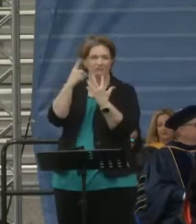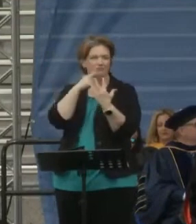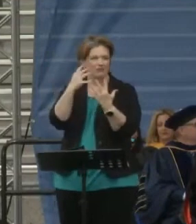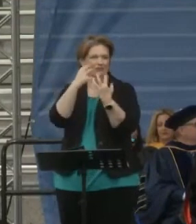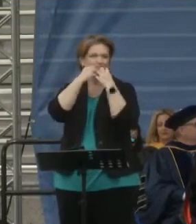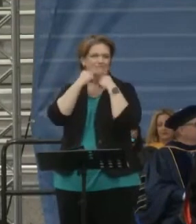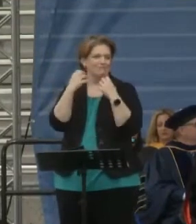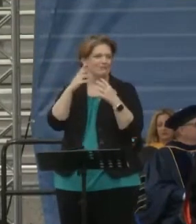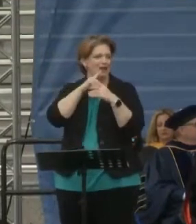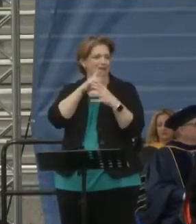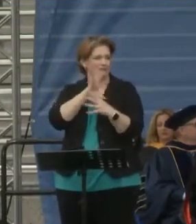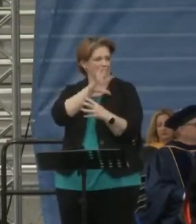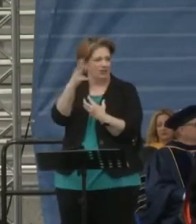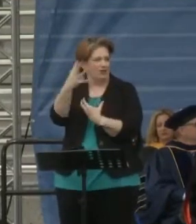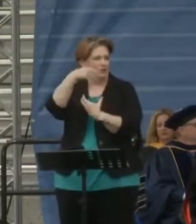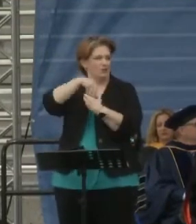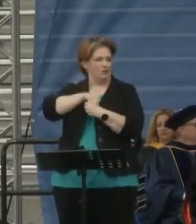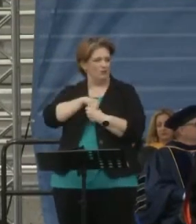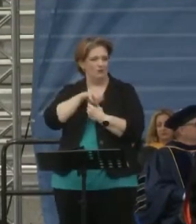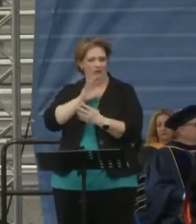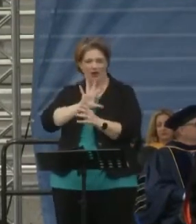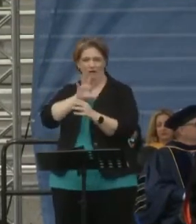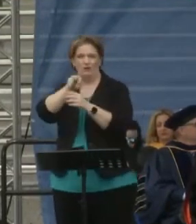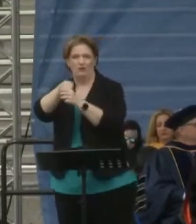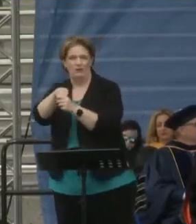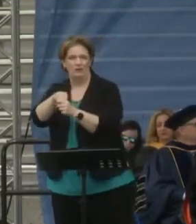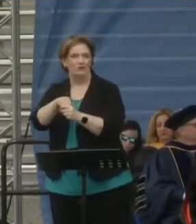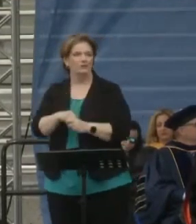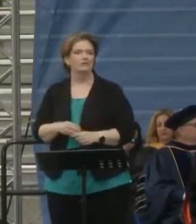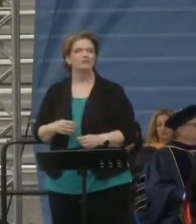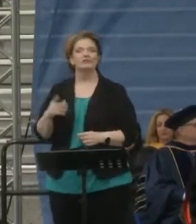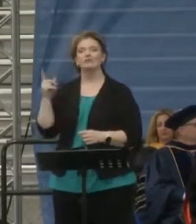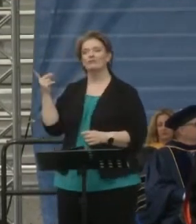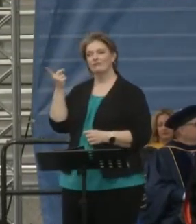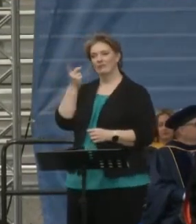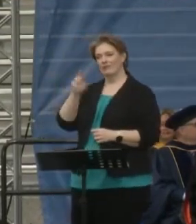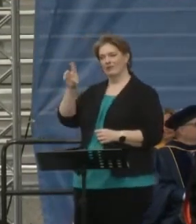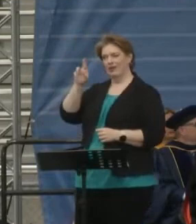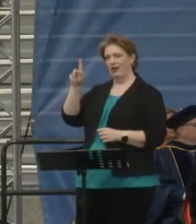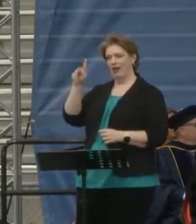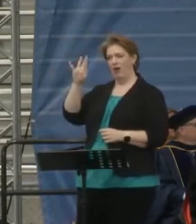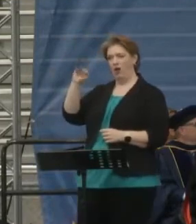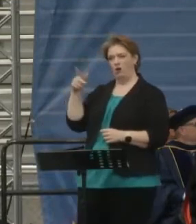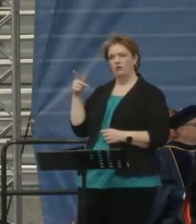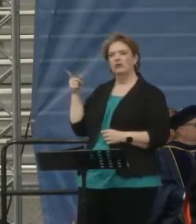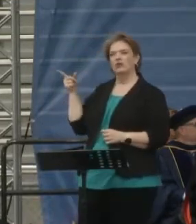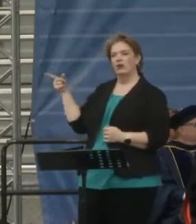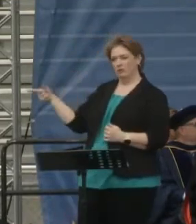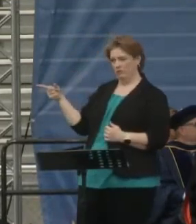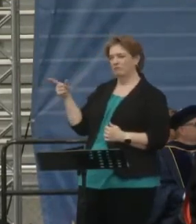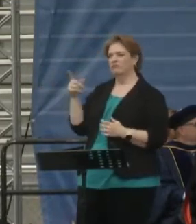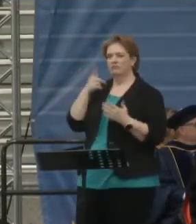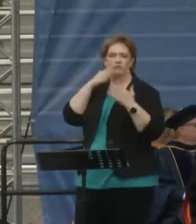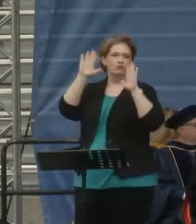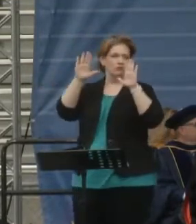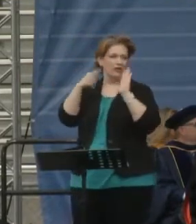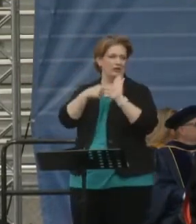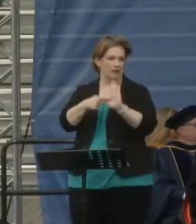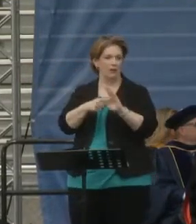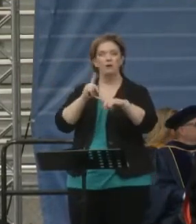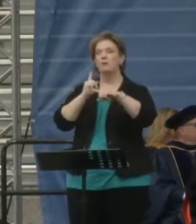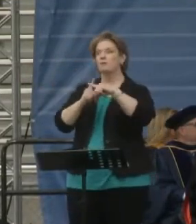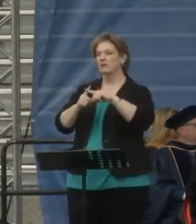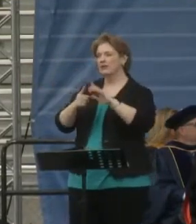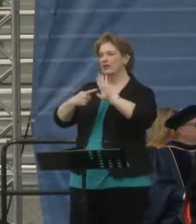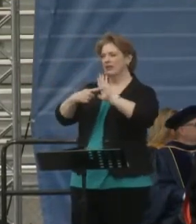set a great example of how to do this. And she is an example of strong woman leadership. And I